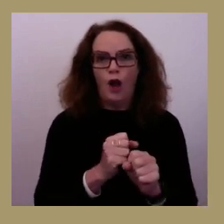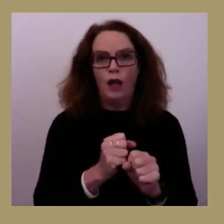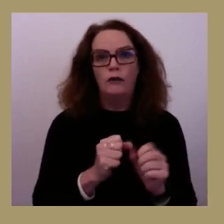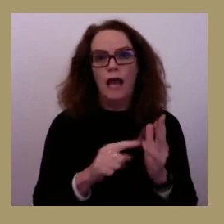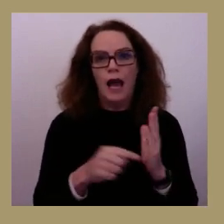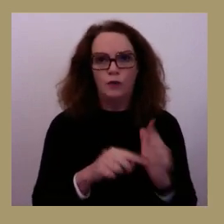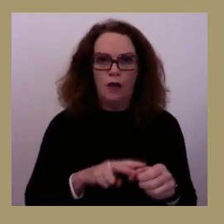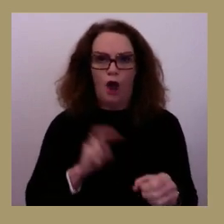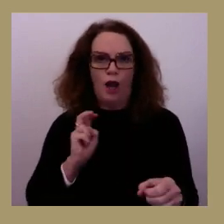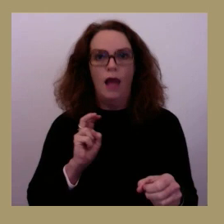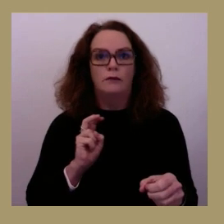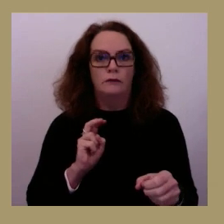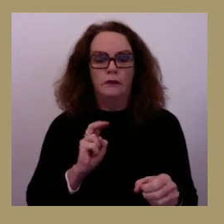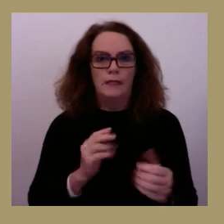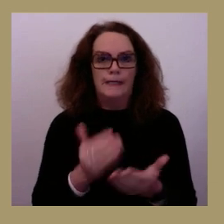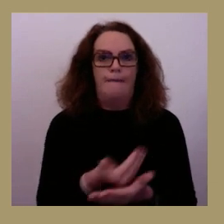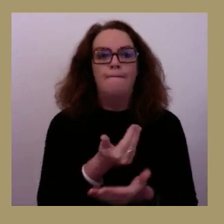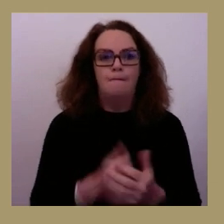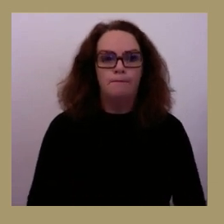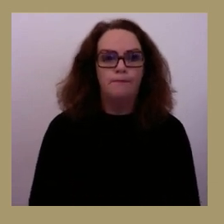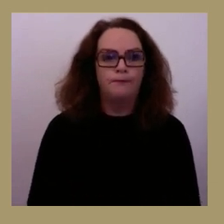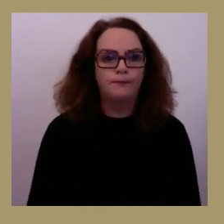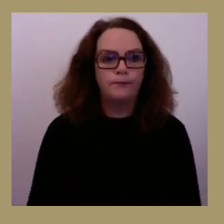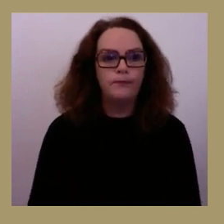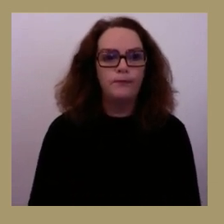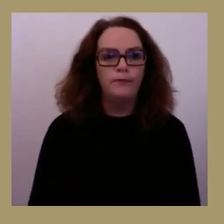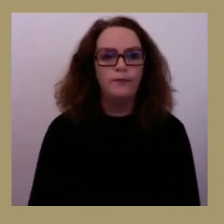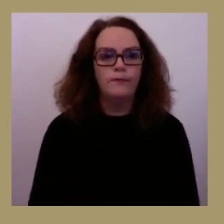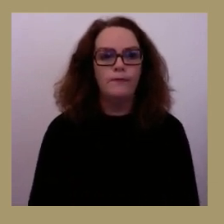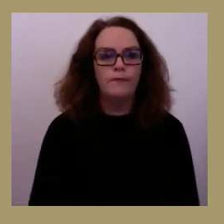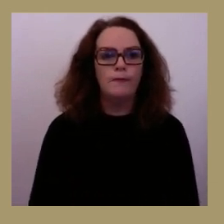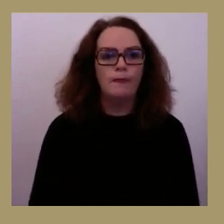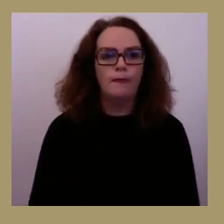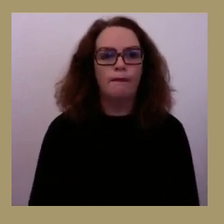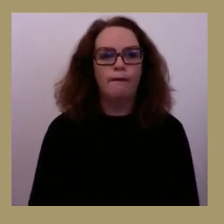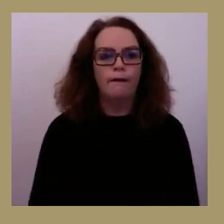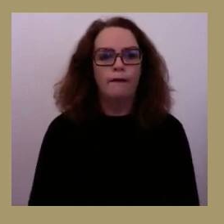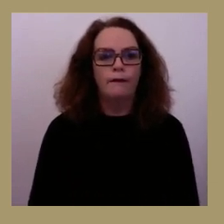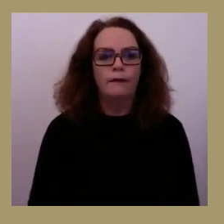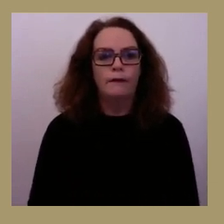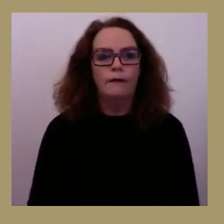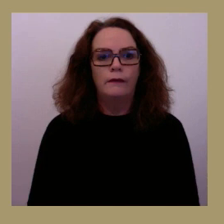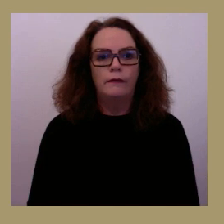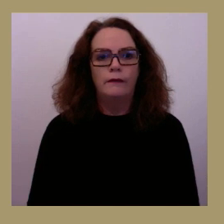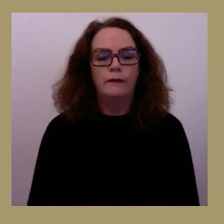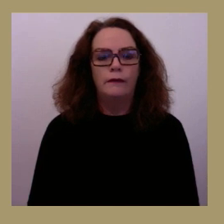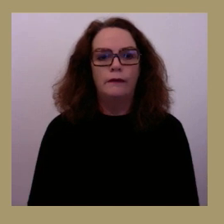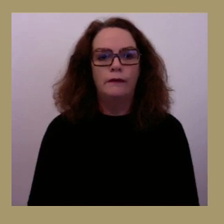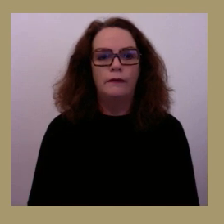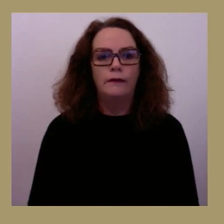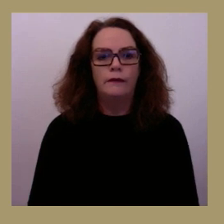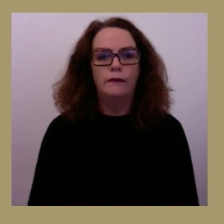Excuse me. And as you can see in the bottom right-hand corner, you do actually see where it's gone from login to account. So that